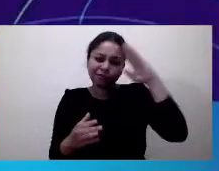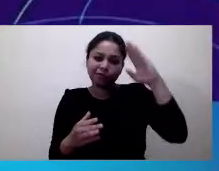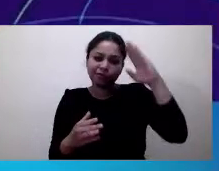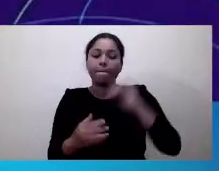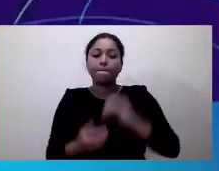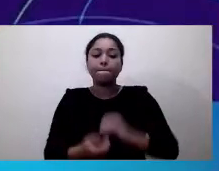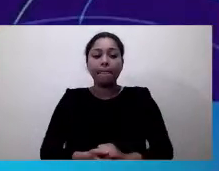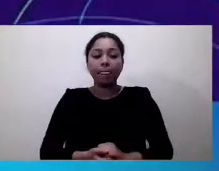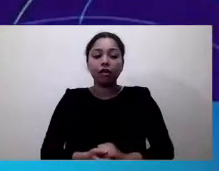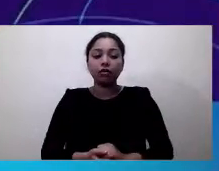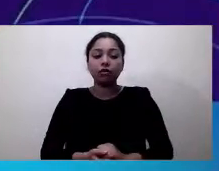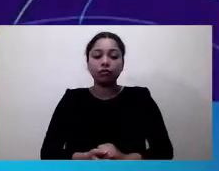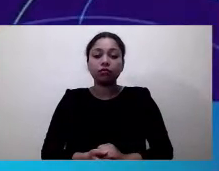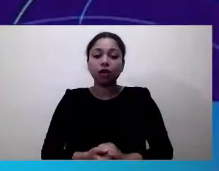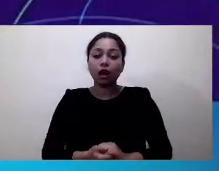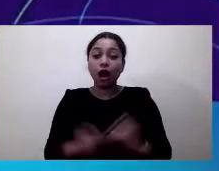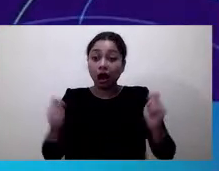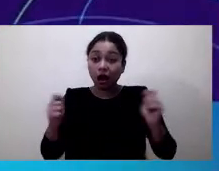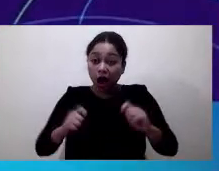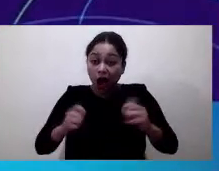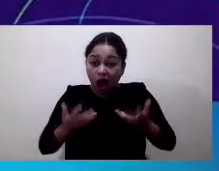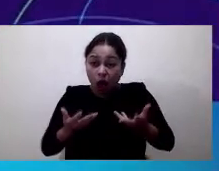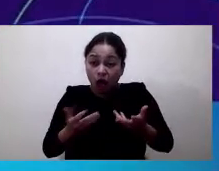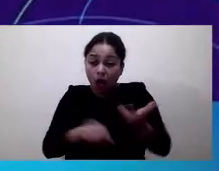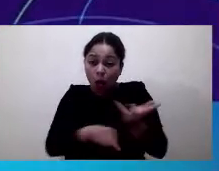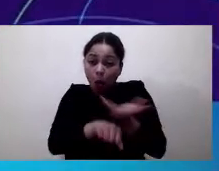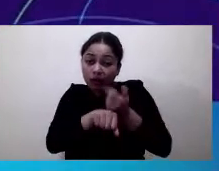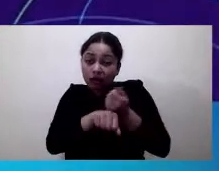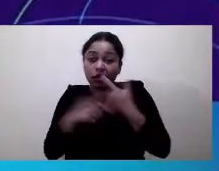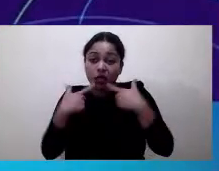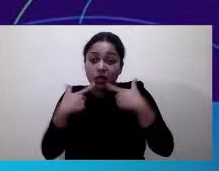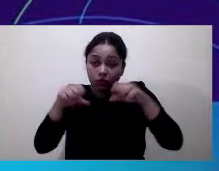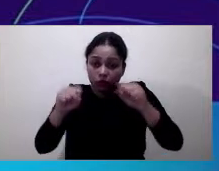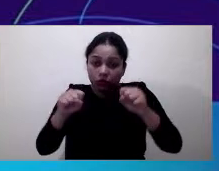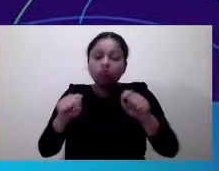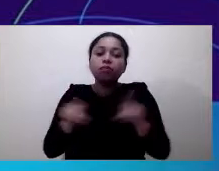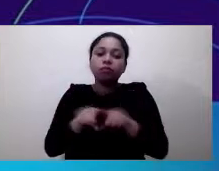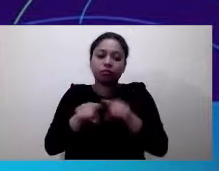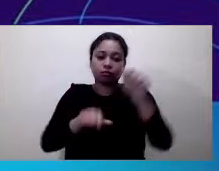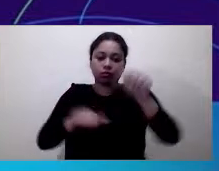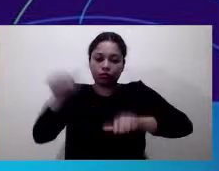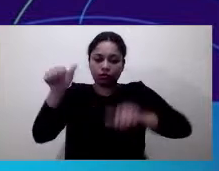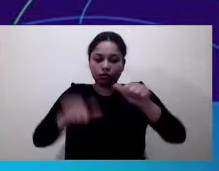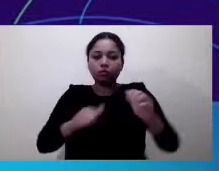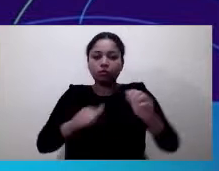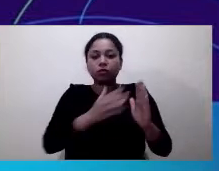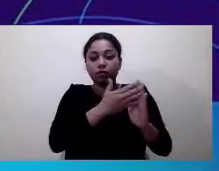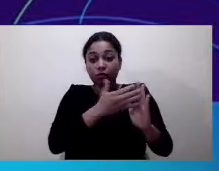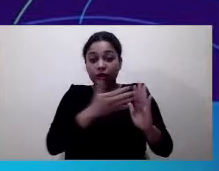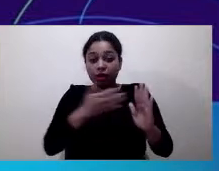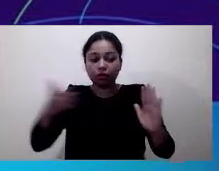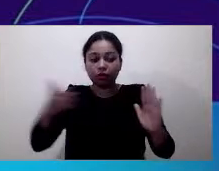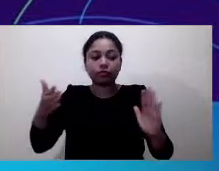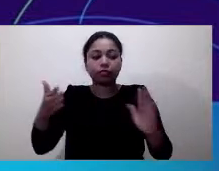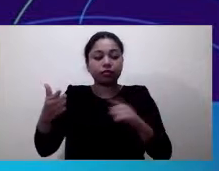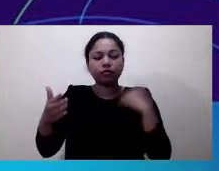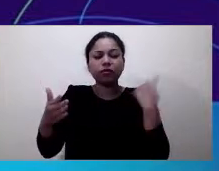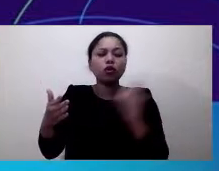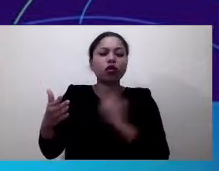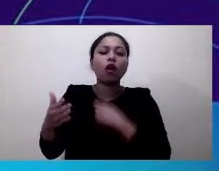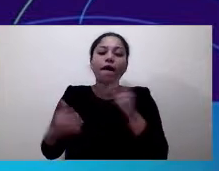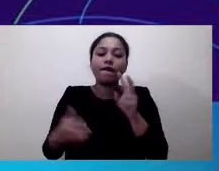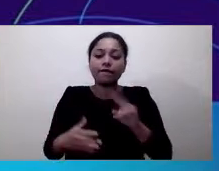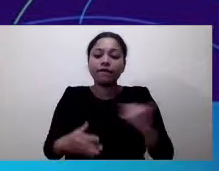in a bilingual context. By the end of the session, we will have covered assessment literacy,